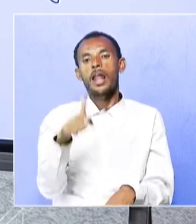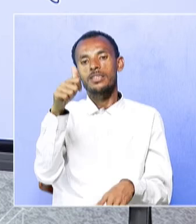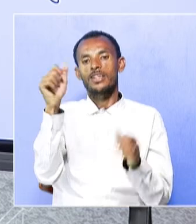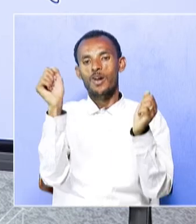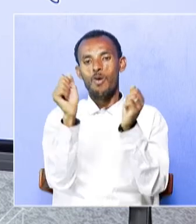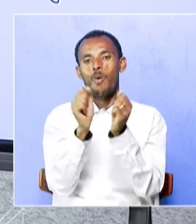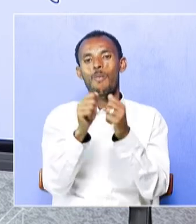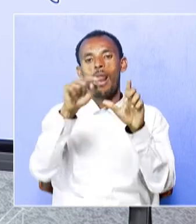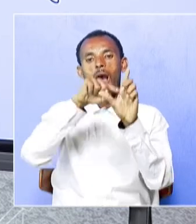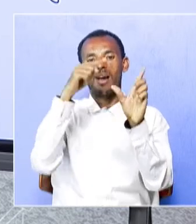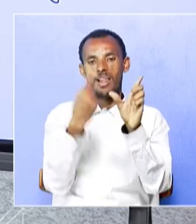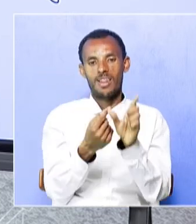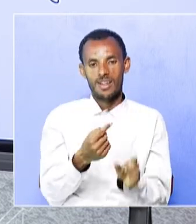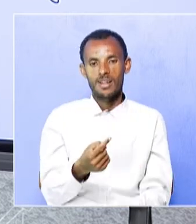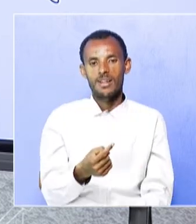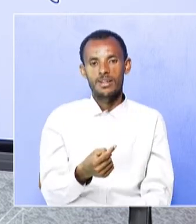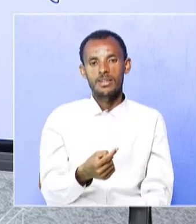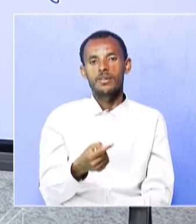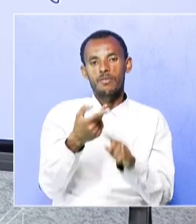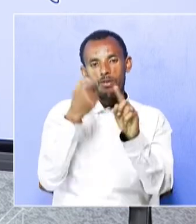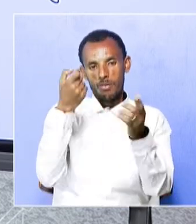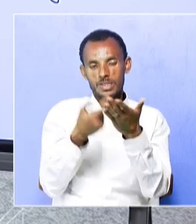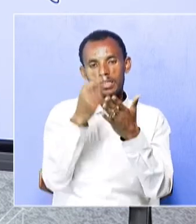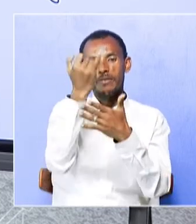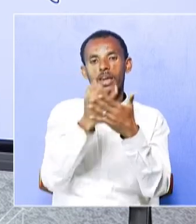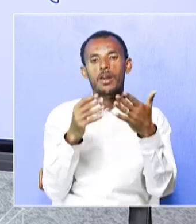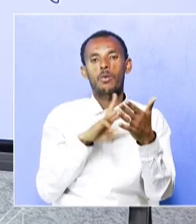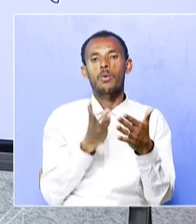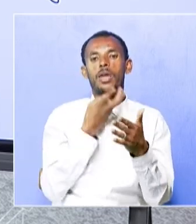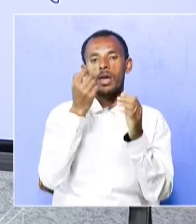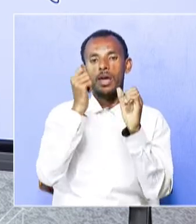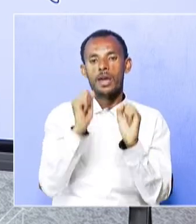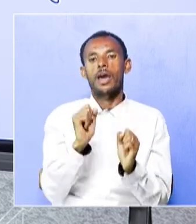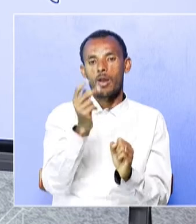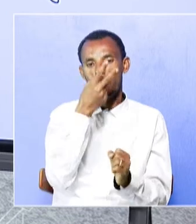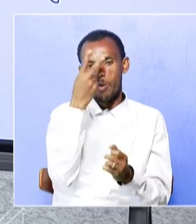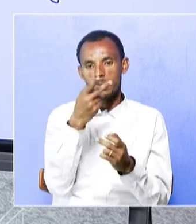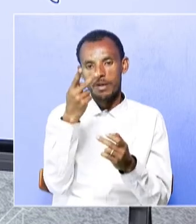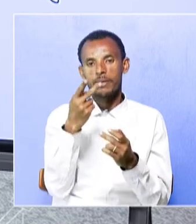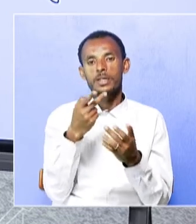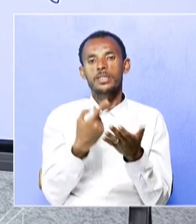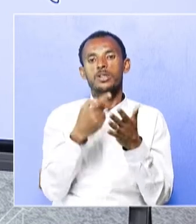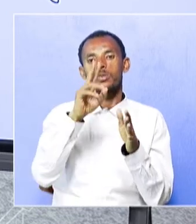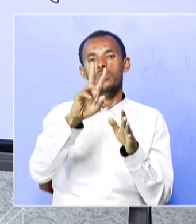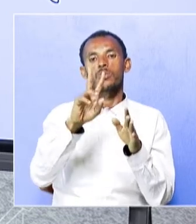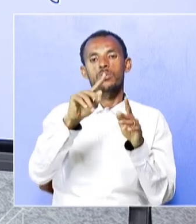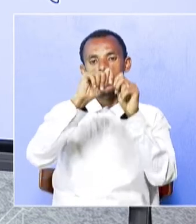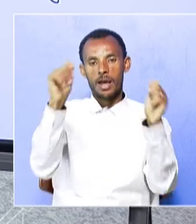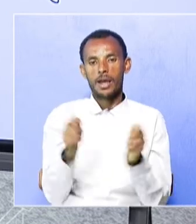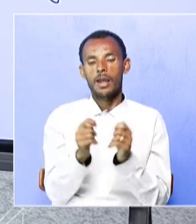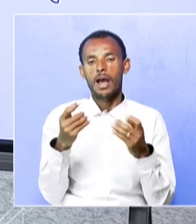common angles, right? So from this figure, we can observe that these two triangles have